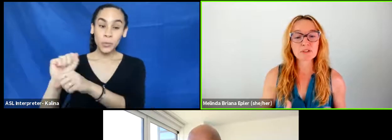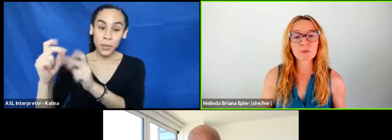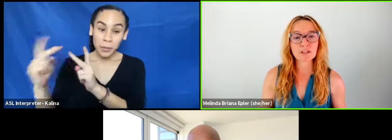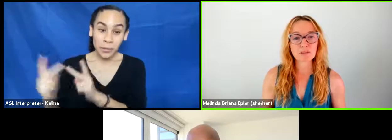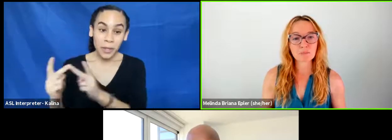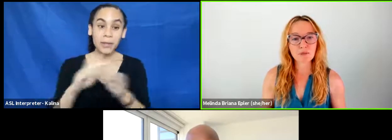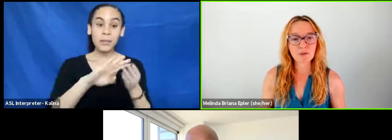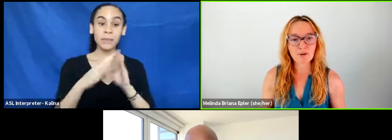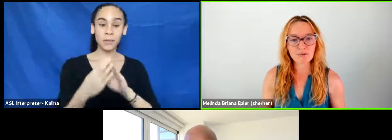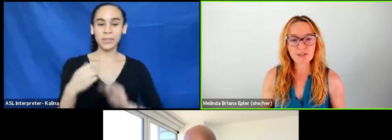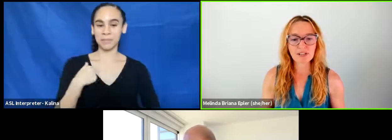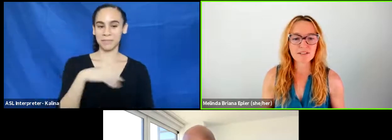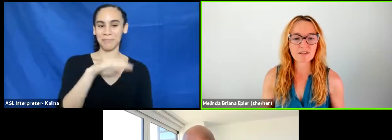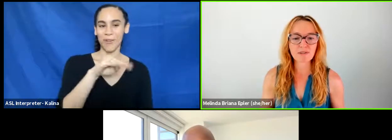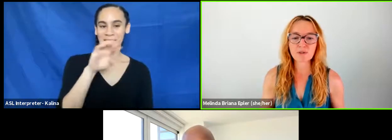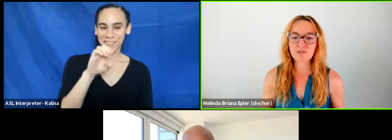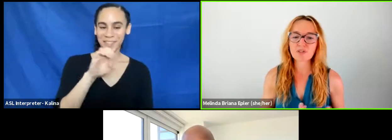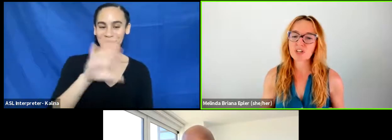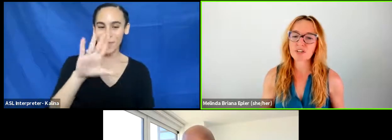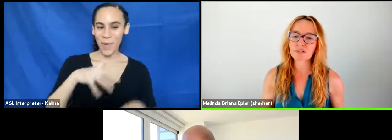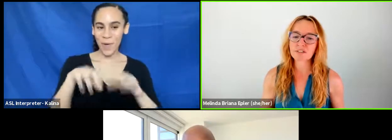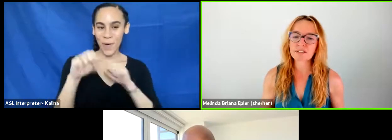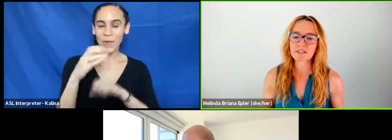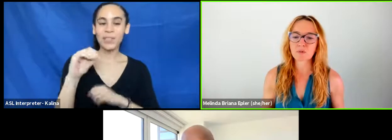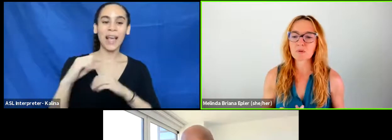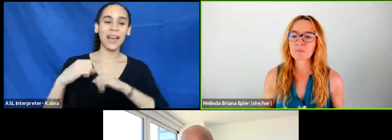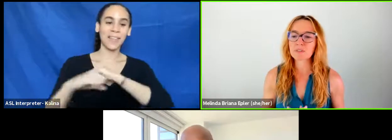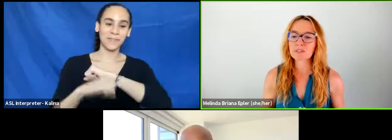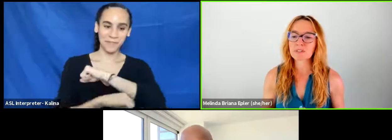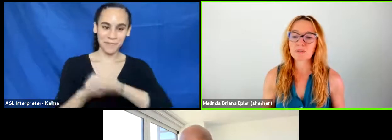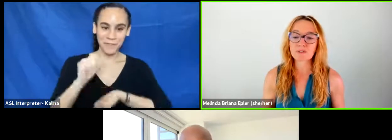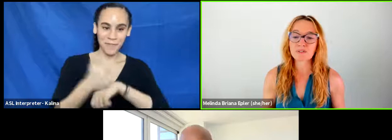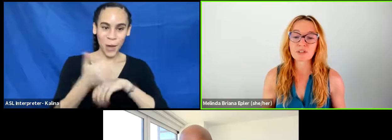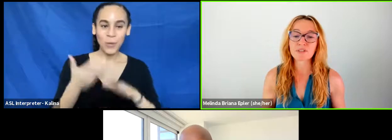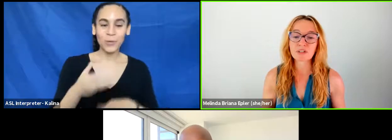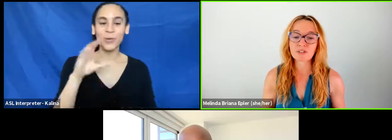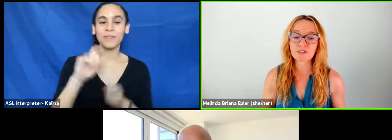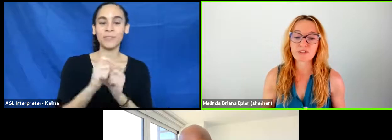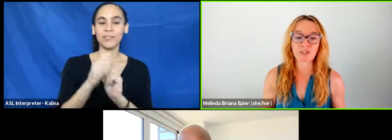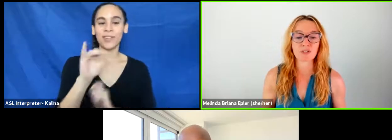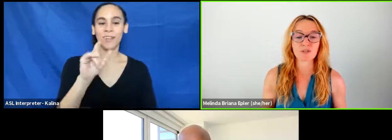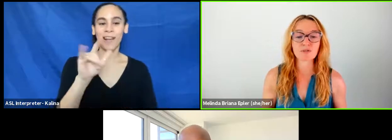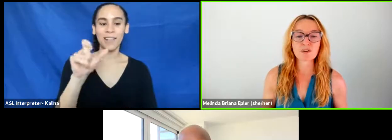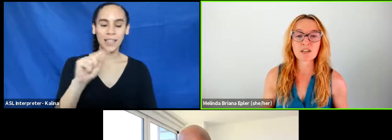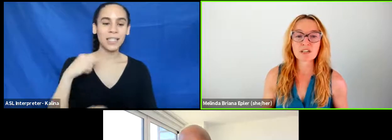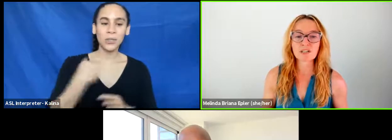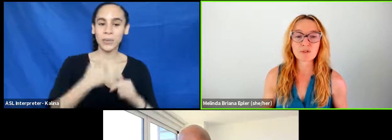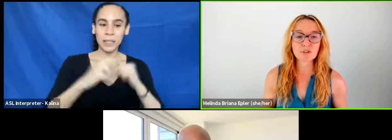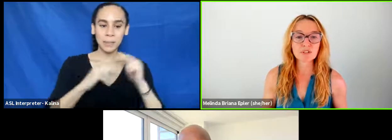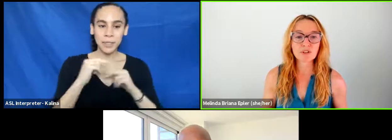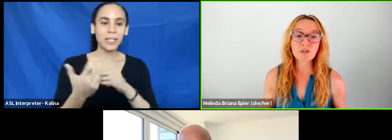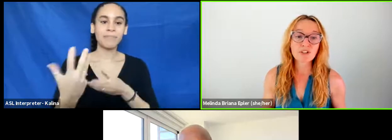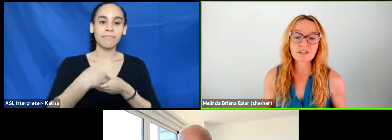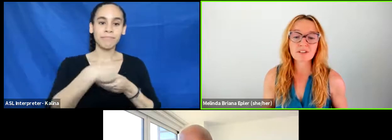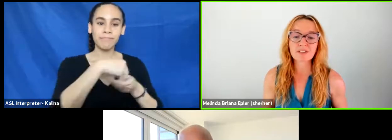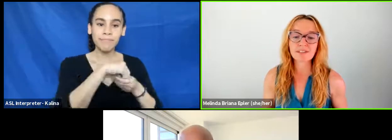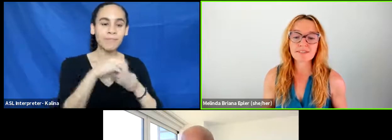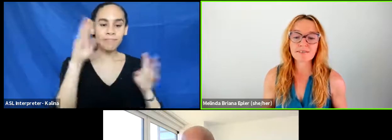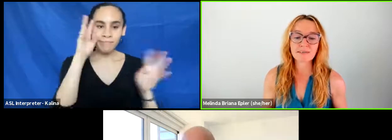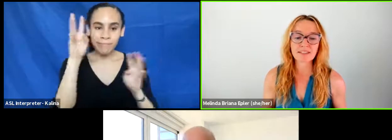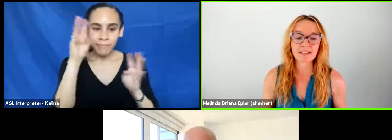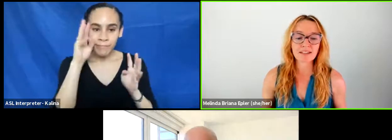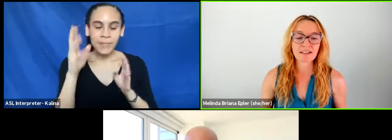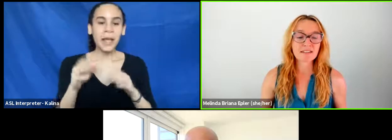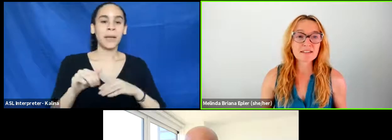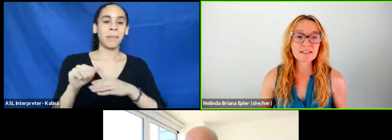I'm Melinda, Briana, Epler, your host and the founder of Change Catalyst, where we build inclusive innovation through training, consulting, coaching, and